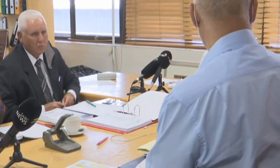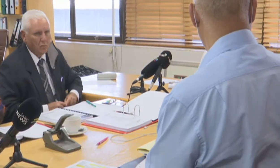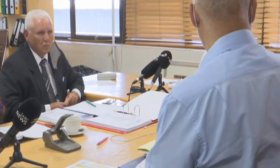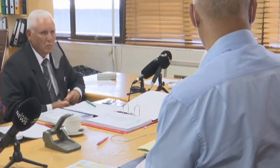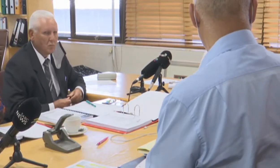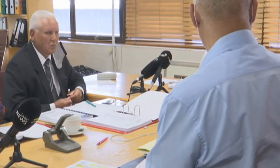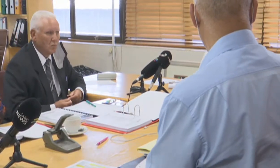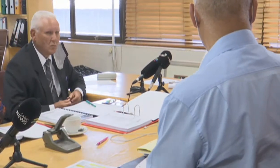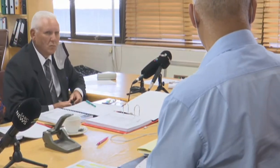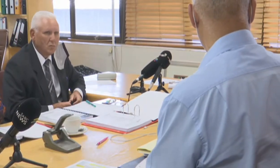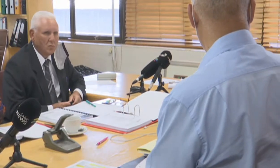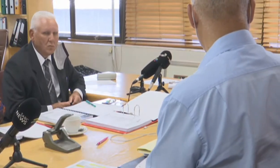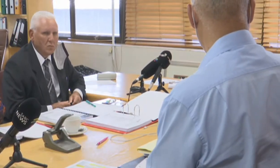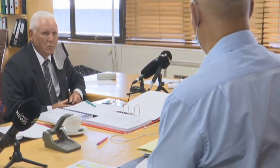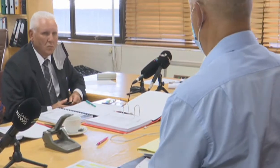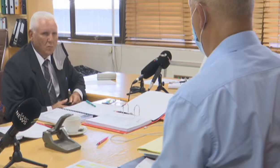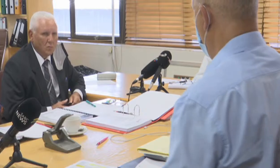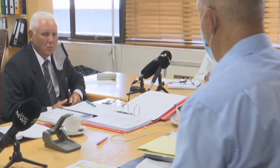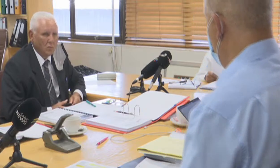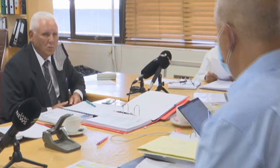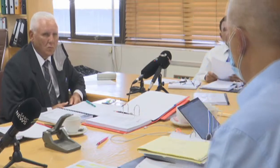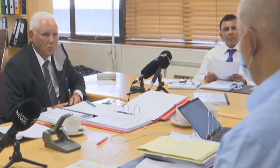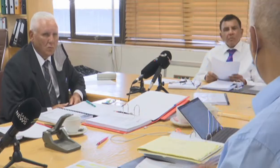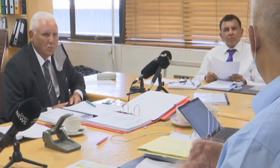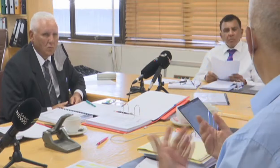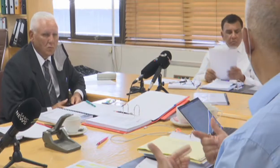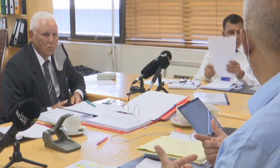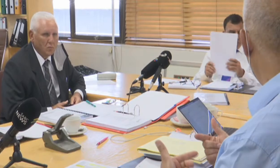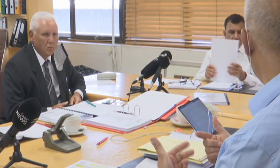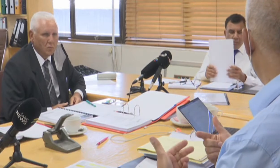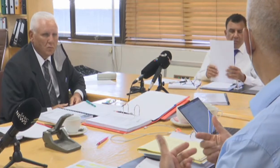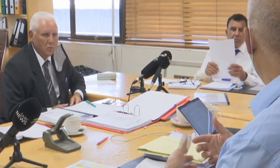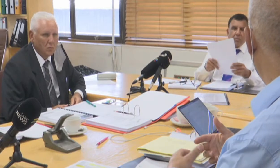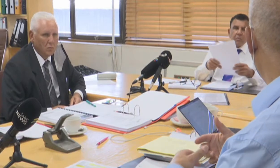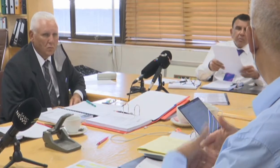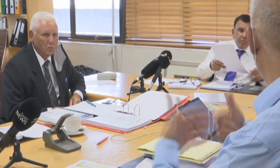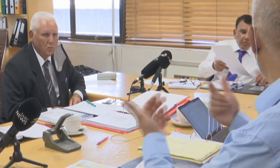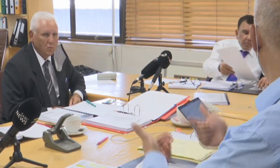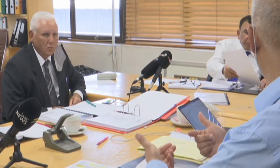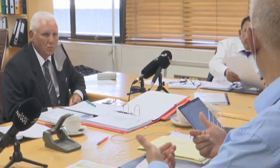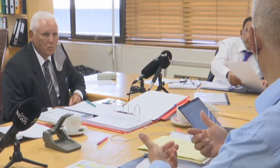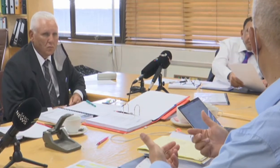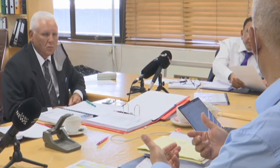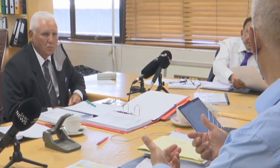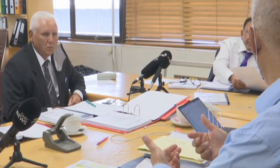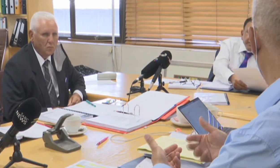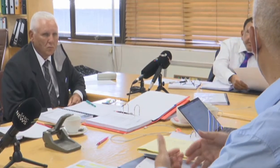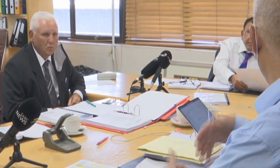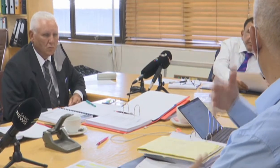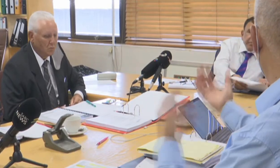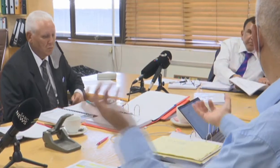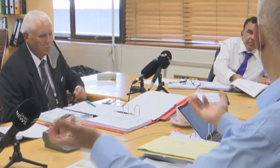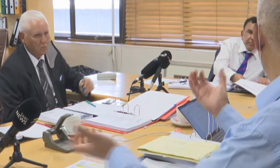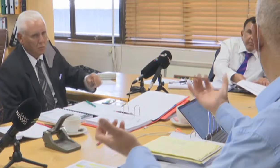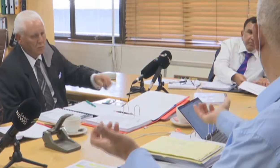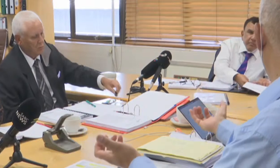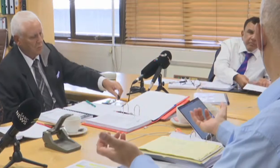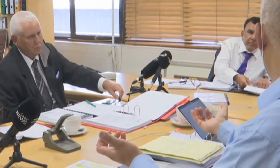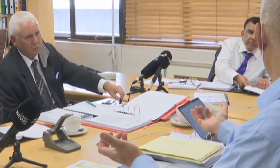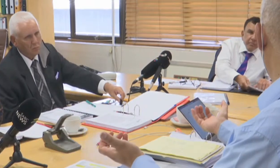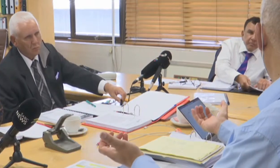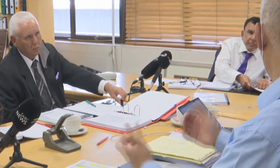the matter Sure, around the please. report? Sure. Okay. So we asked for 2 reports. Yes. One from each